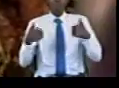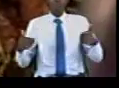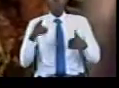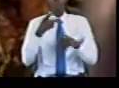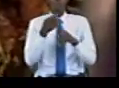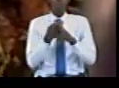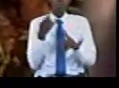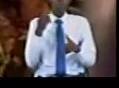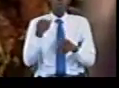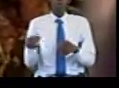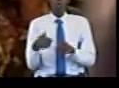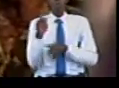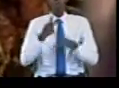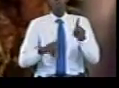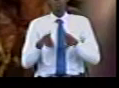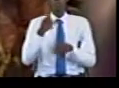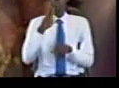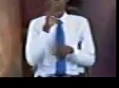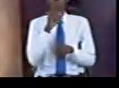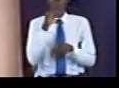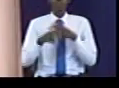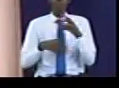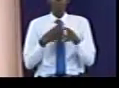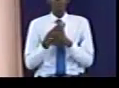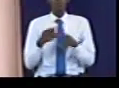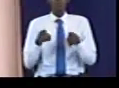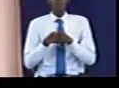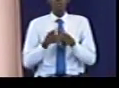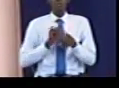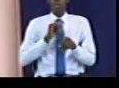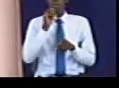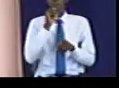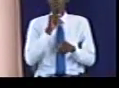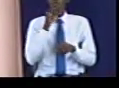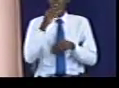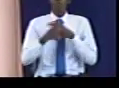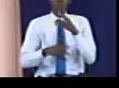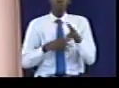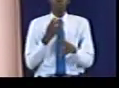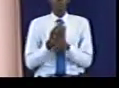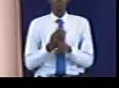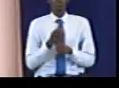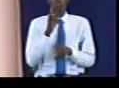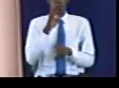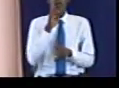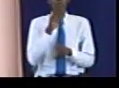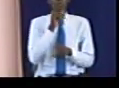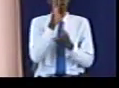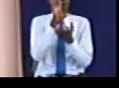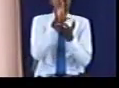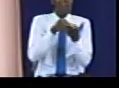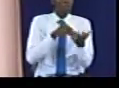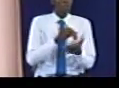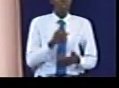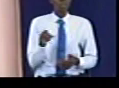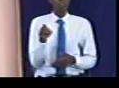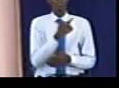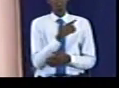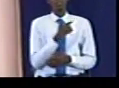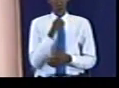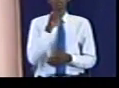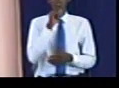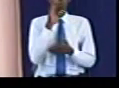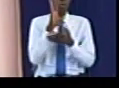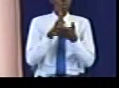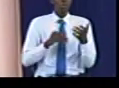people. They're not of the world, even as I am not of the world. You're not copying them. You're not copying their style.